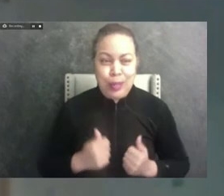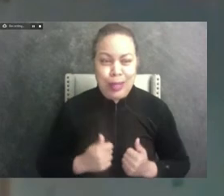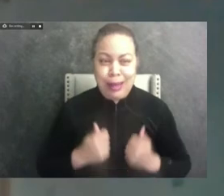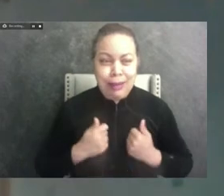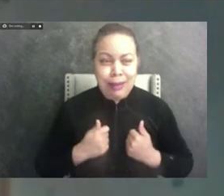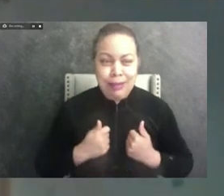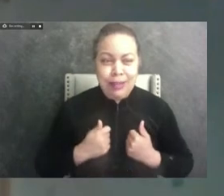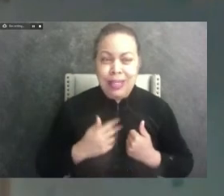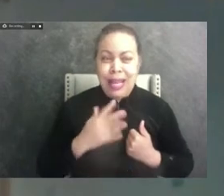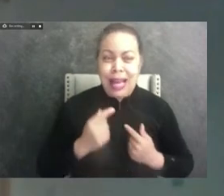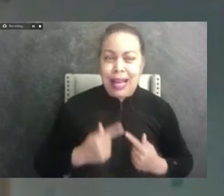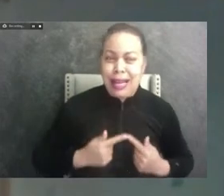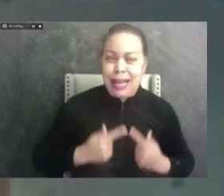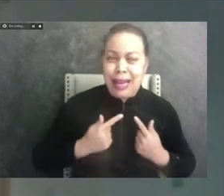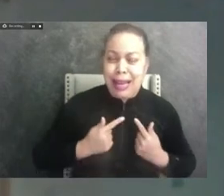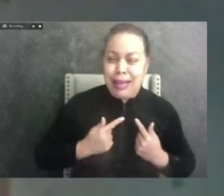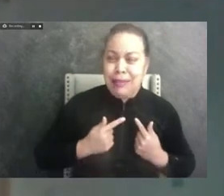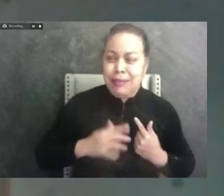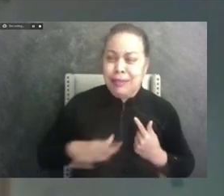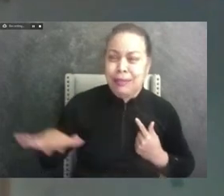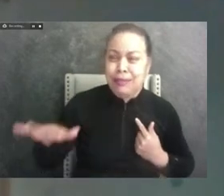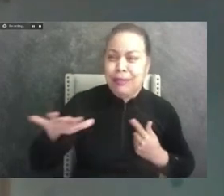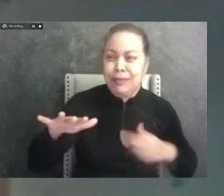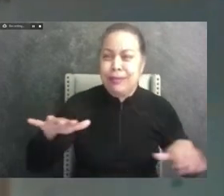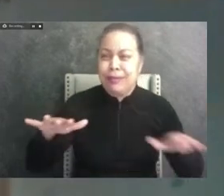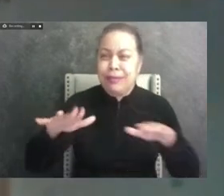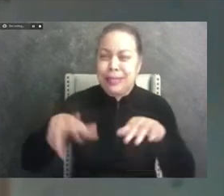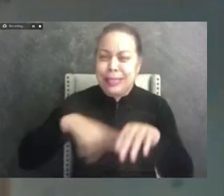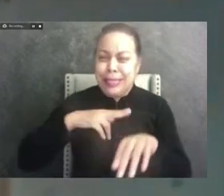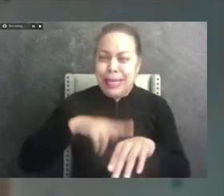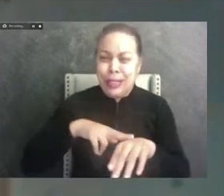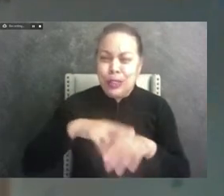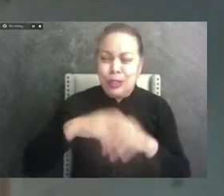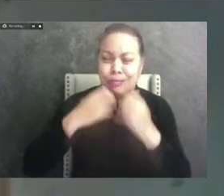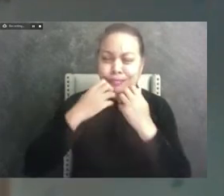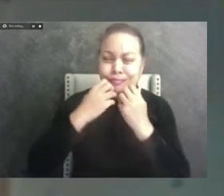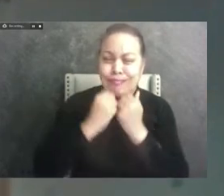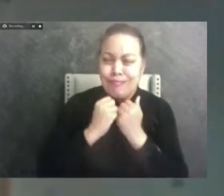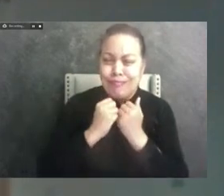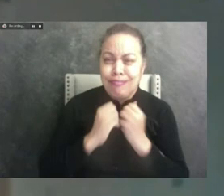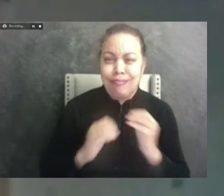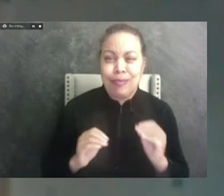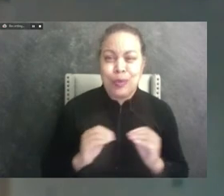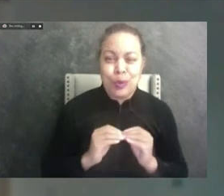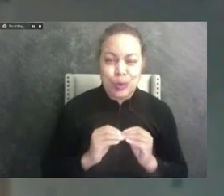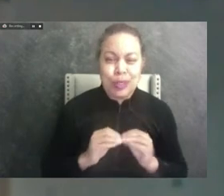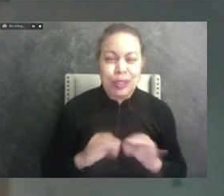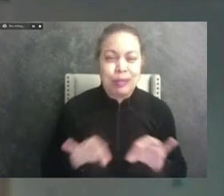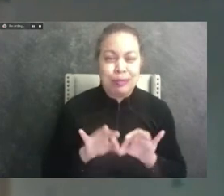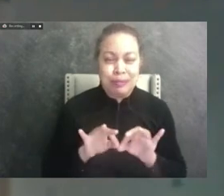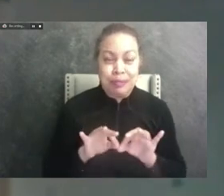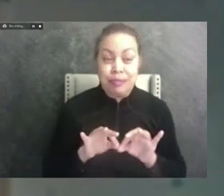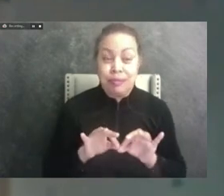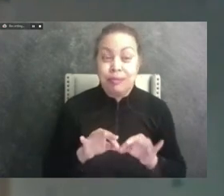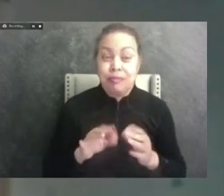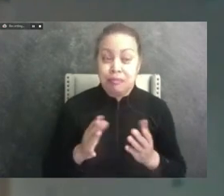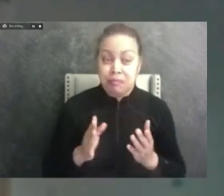life in nature is the richest thing. Be